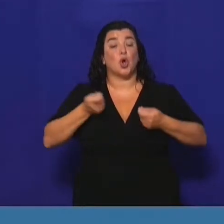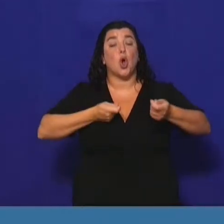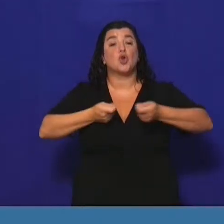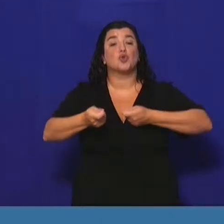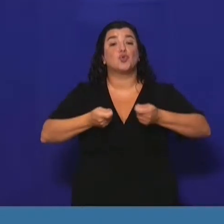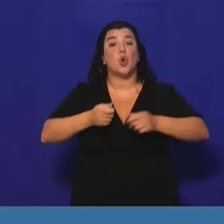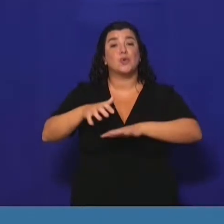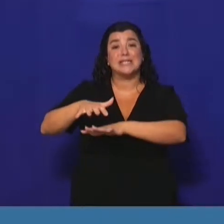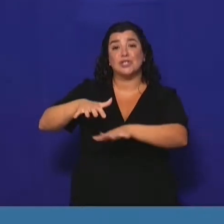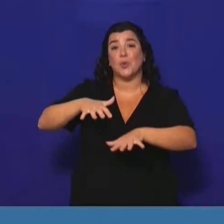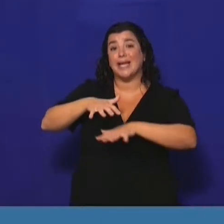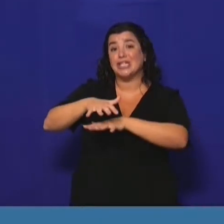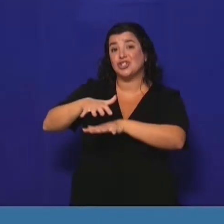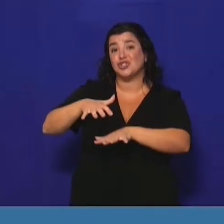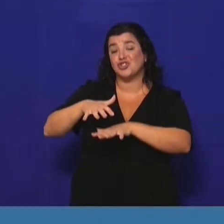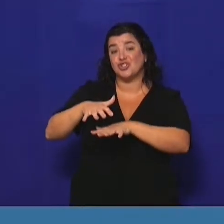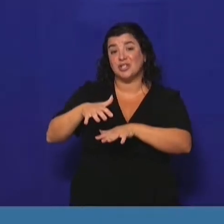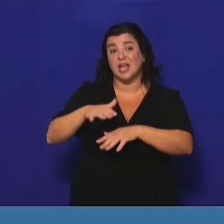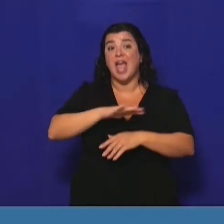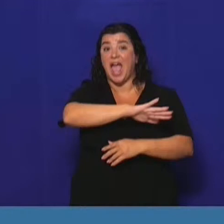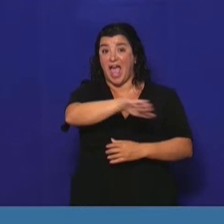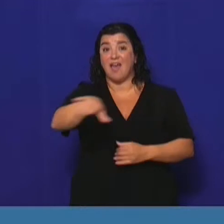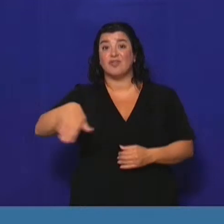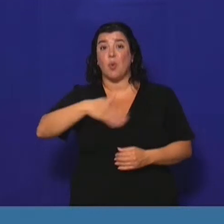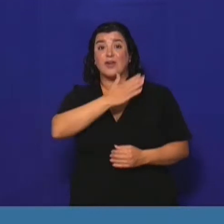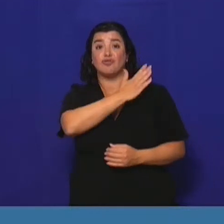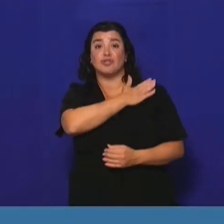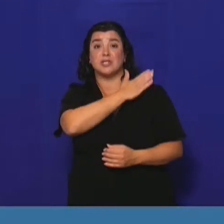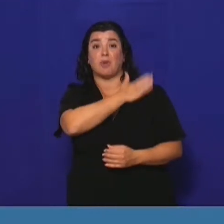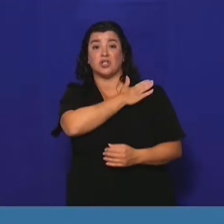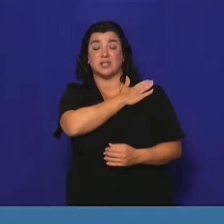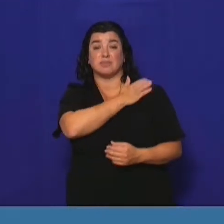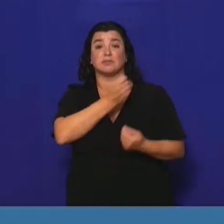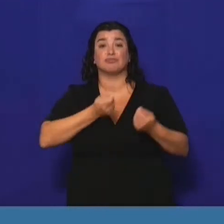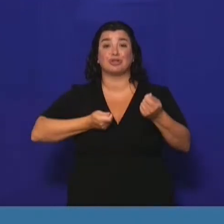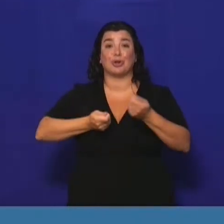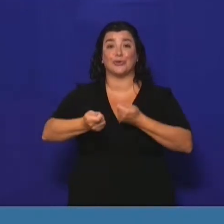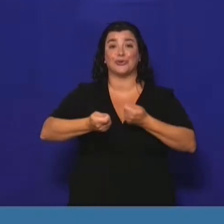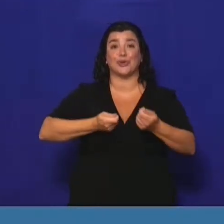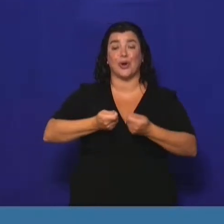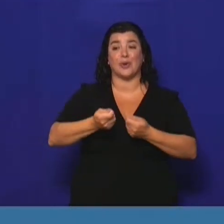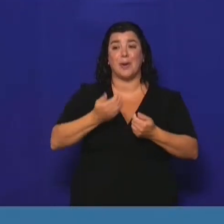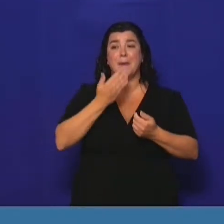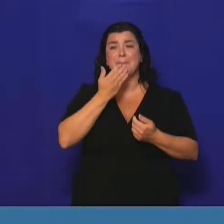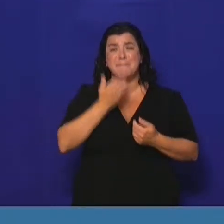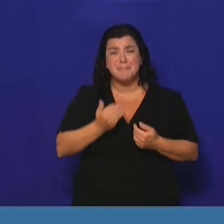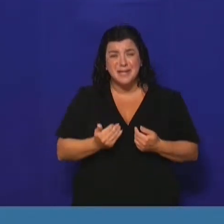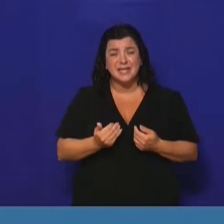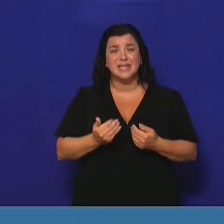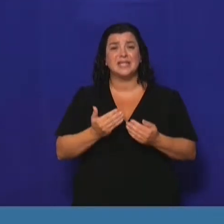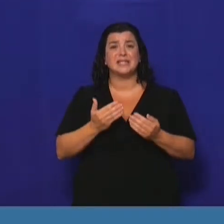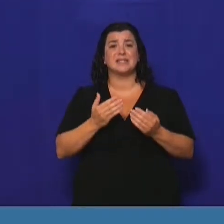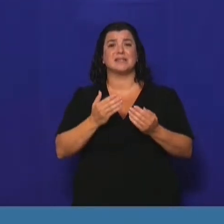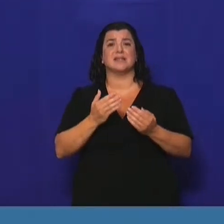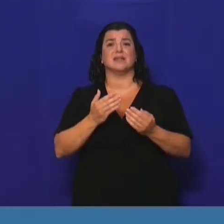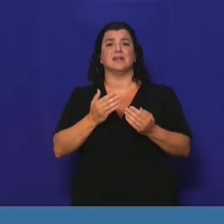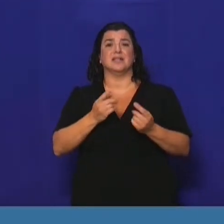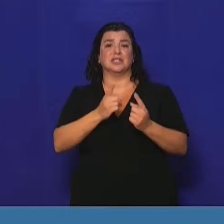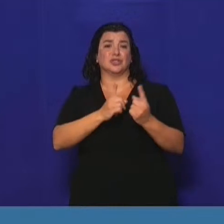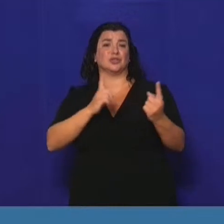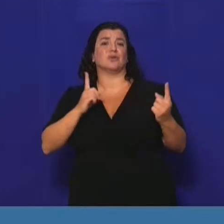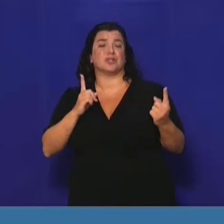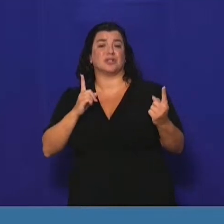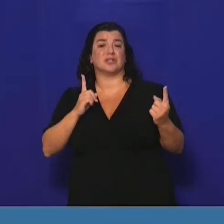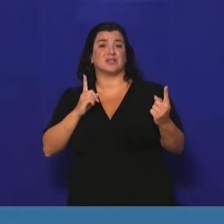his part in controlling the spread of COVID. We appeal for social distancing measures. In fact, we have